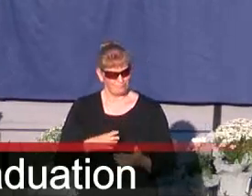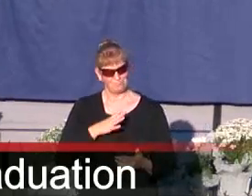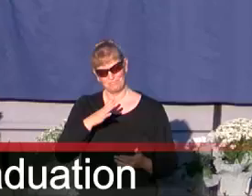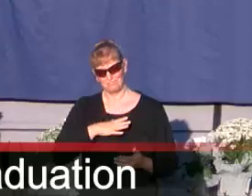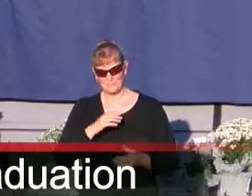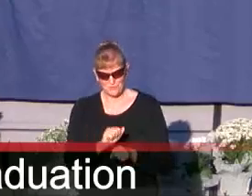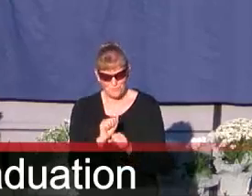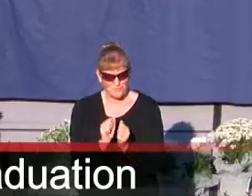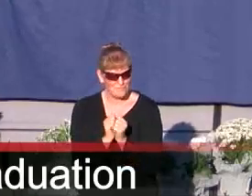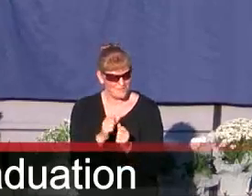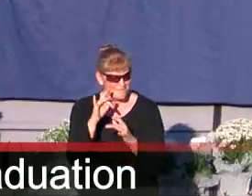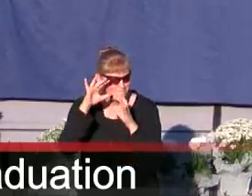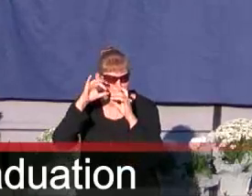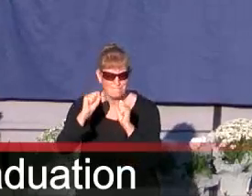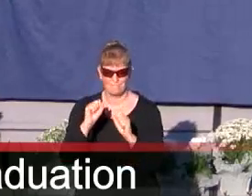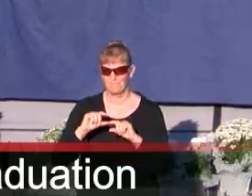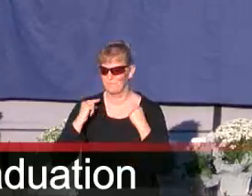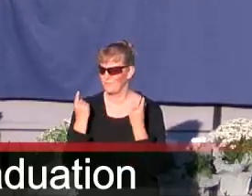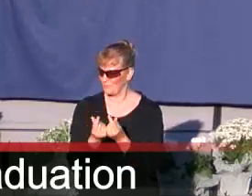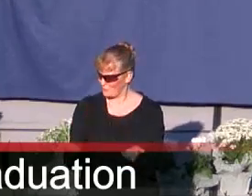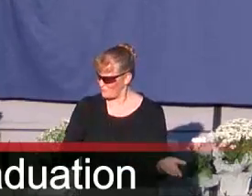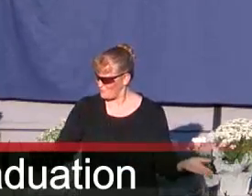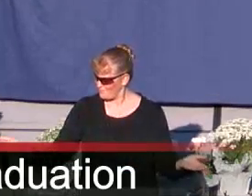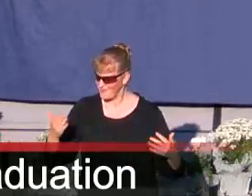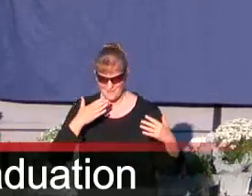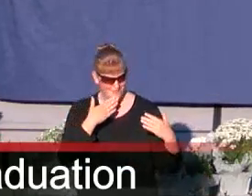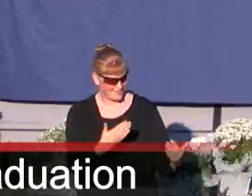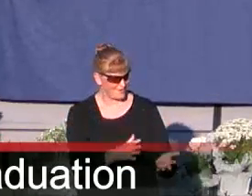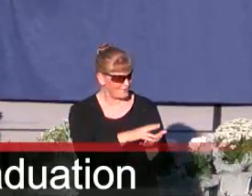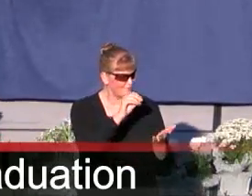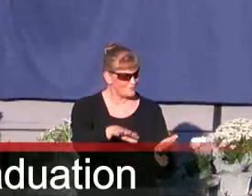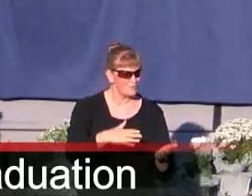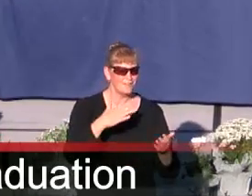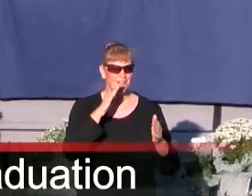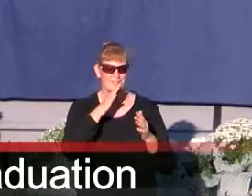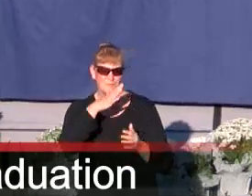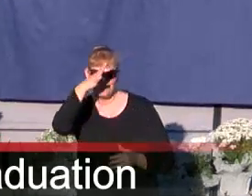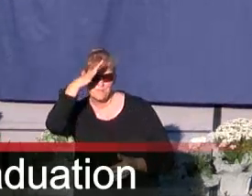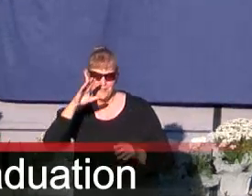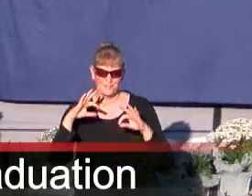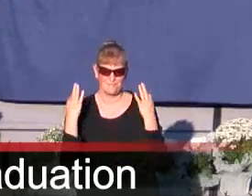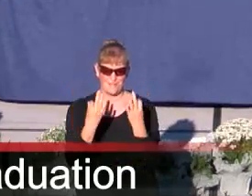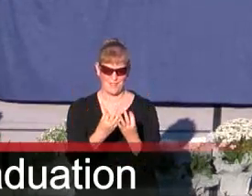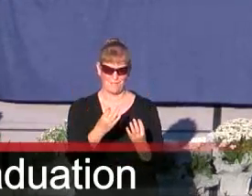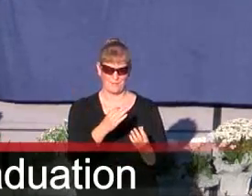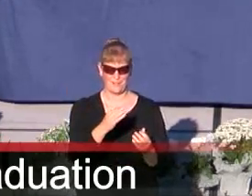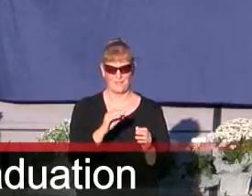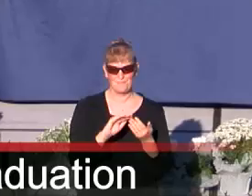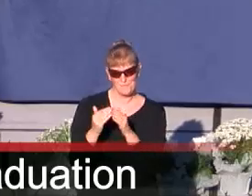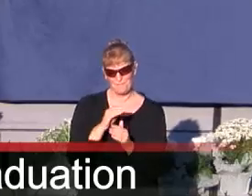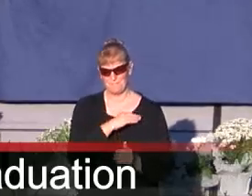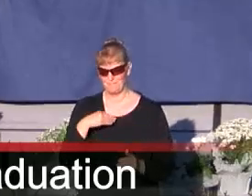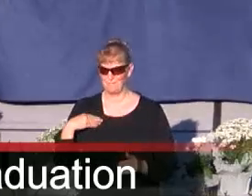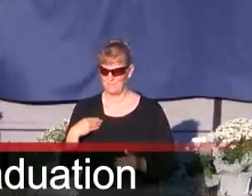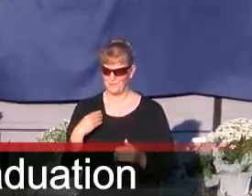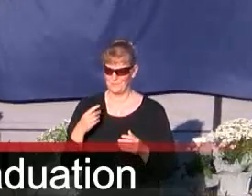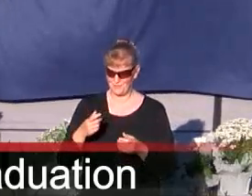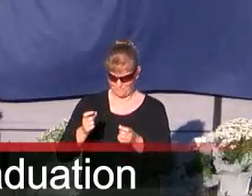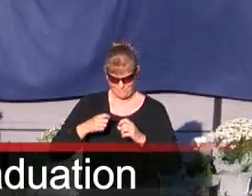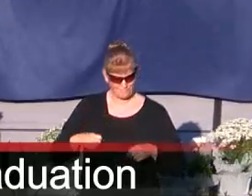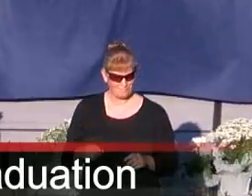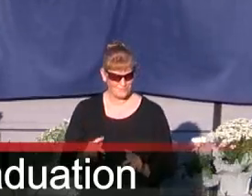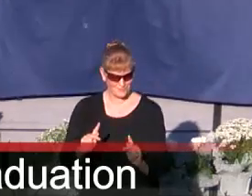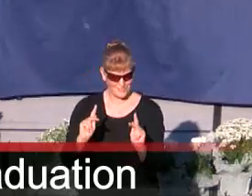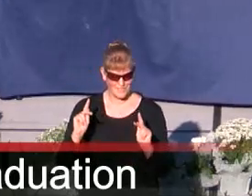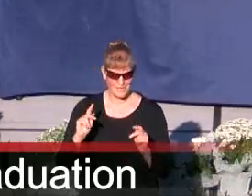amazing group of students. Thank you, students, parents, family, and community members, for giving us the opportunity